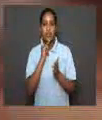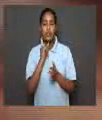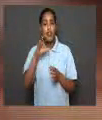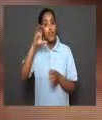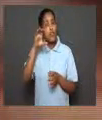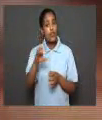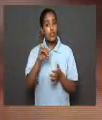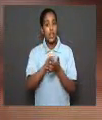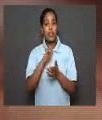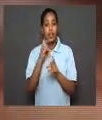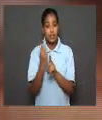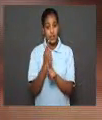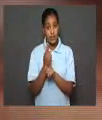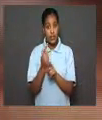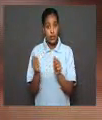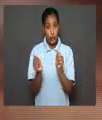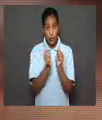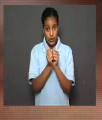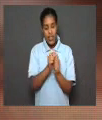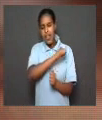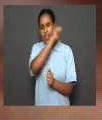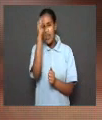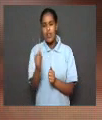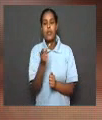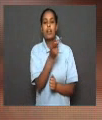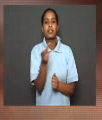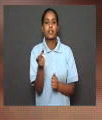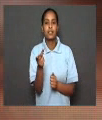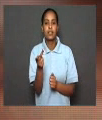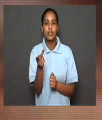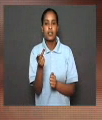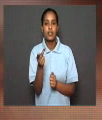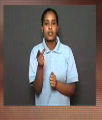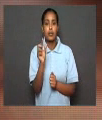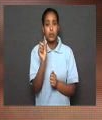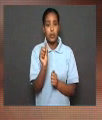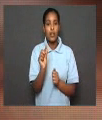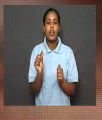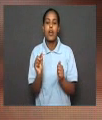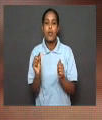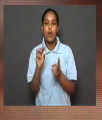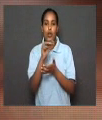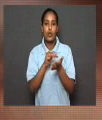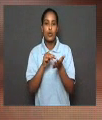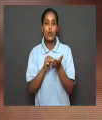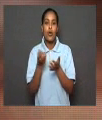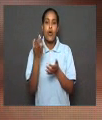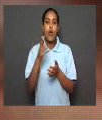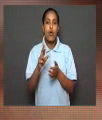It is a force that exists within any particle, be it a